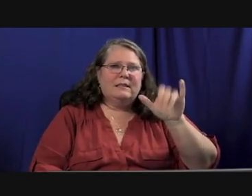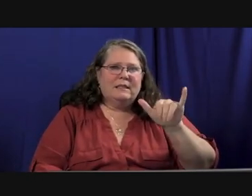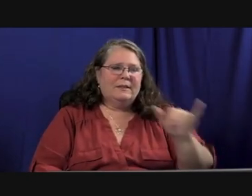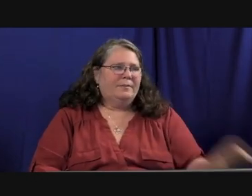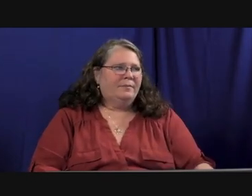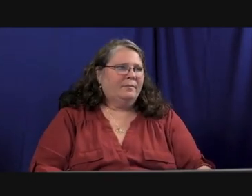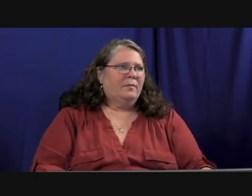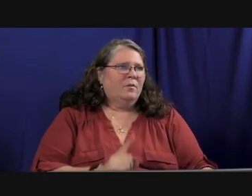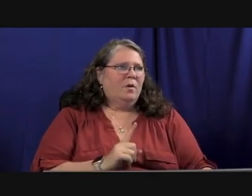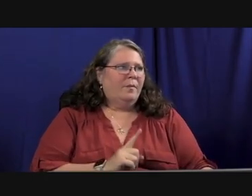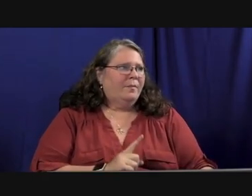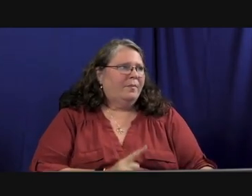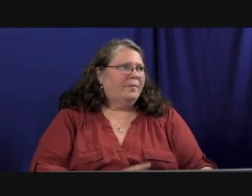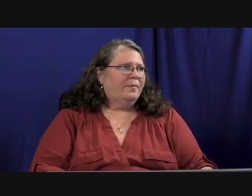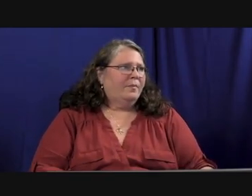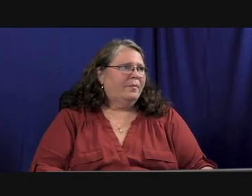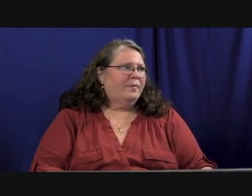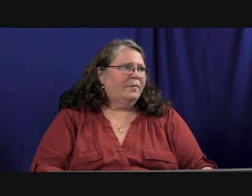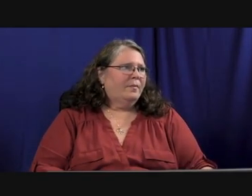language disfluency.